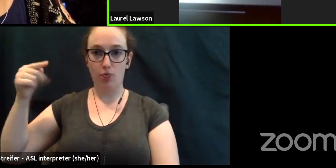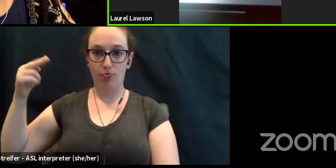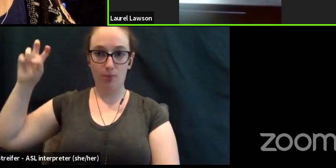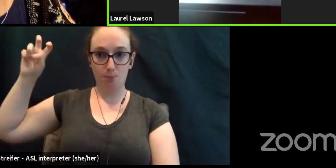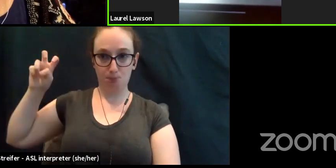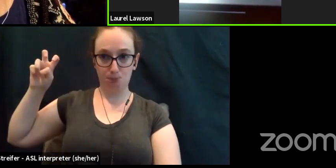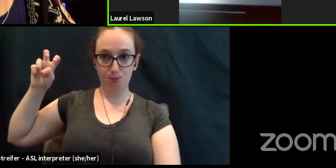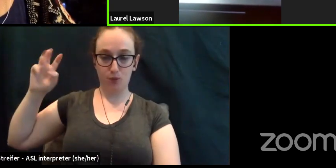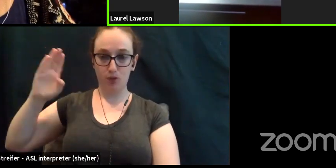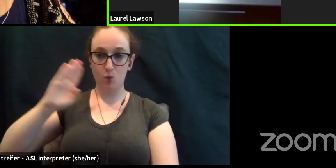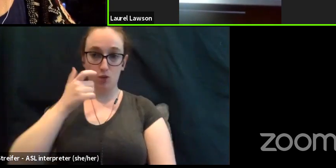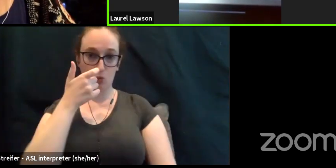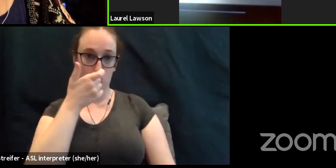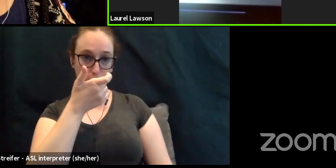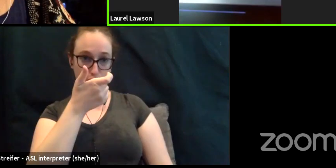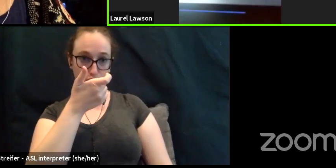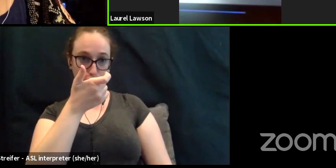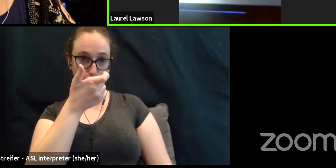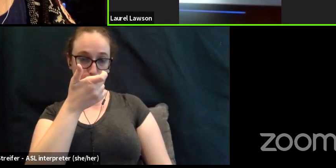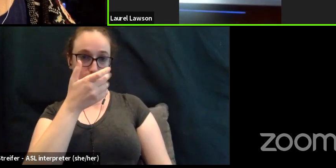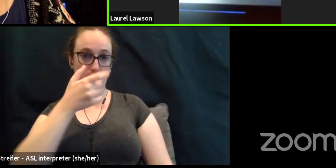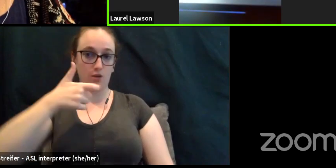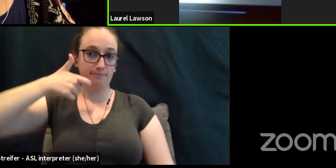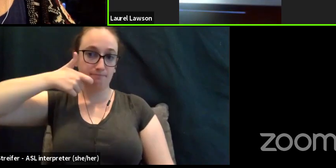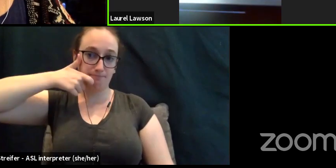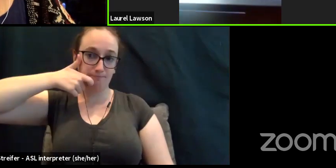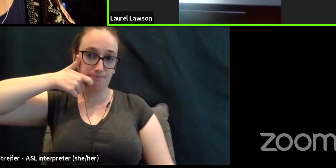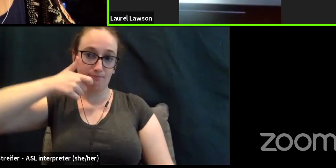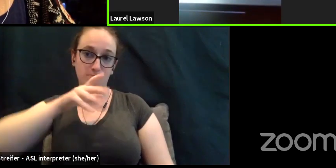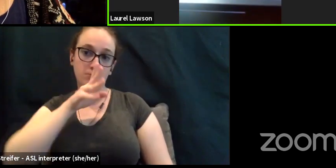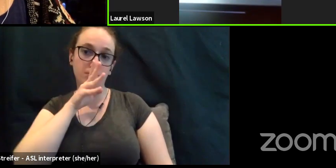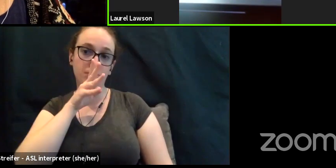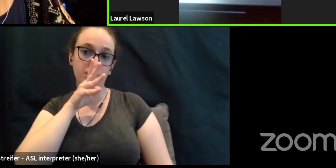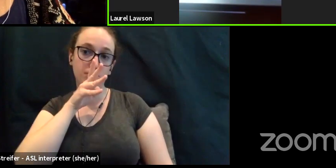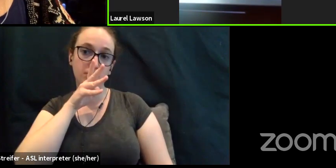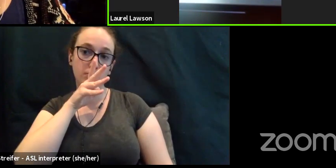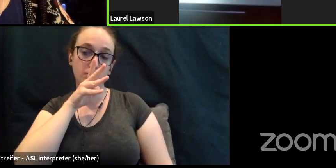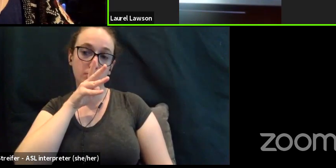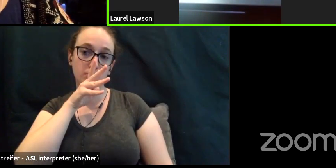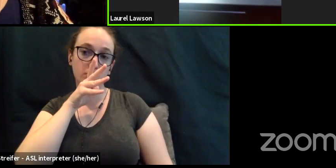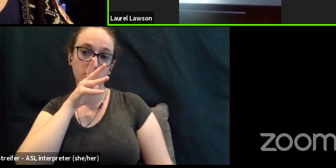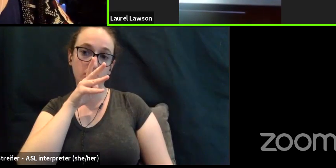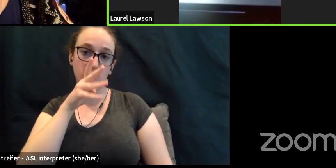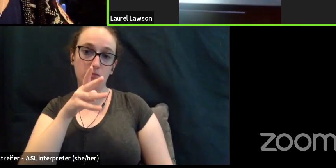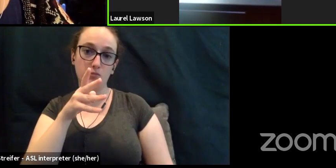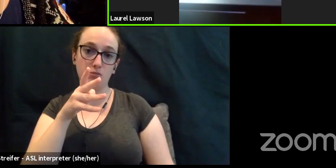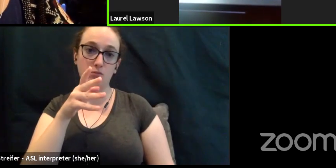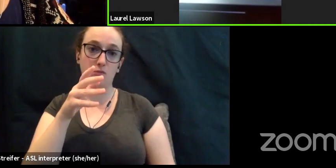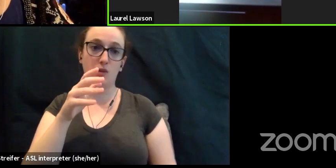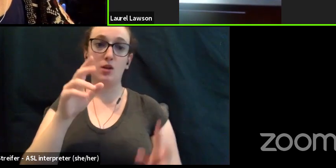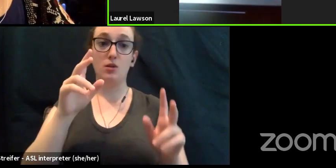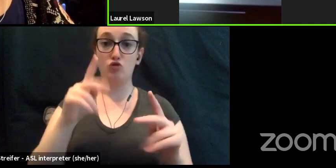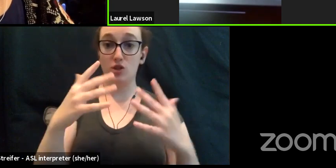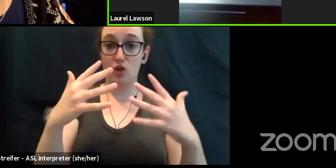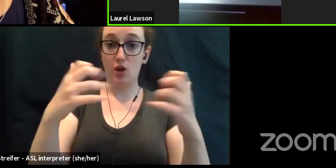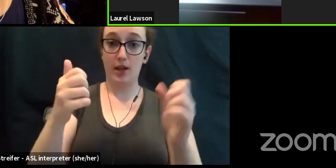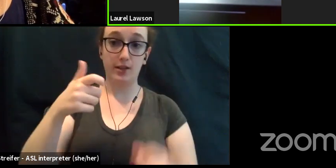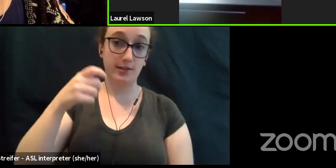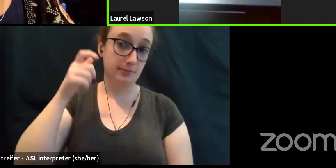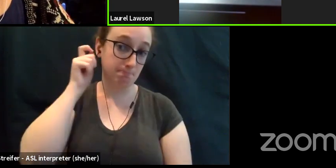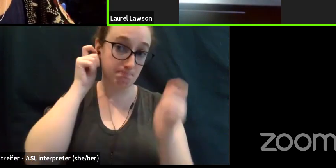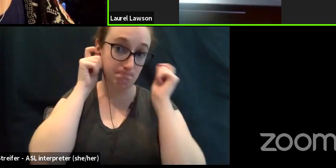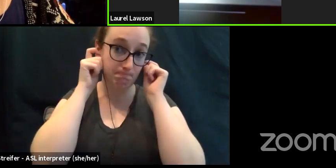the performance, and they are speaking into a microphone that transmits to these audience members